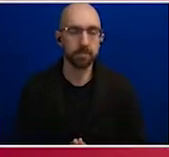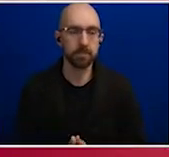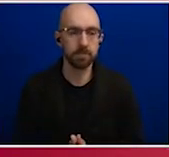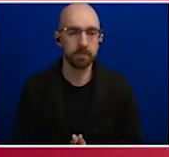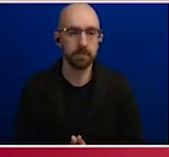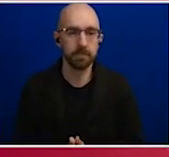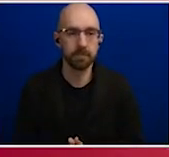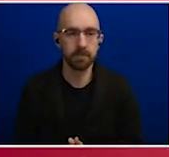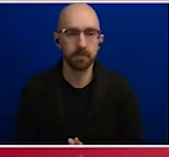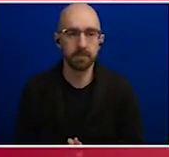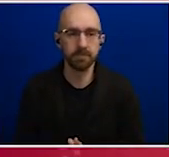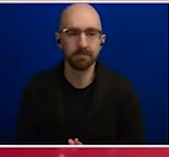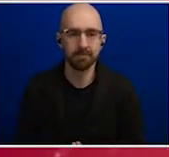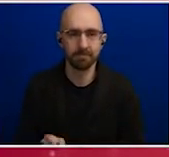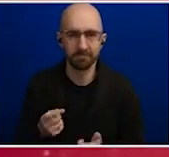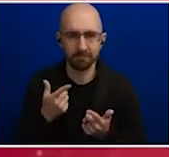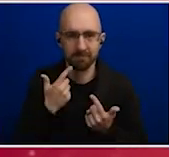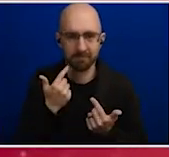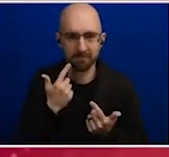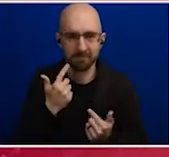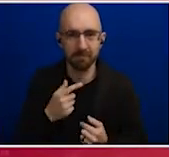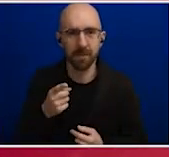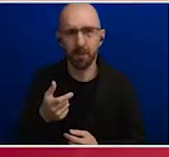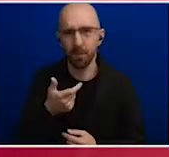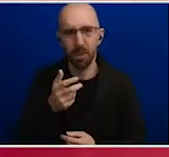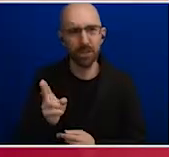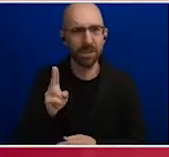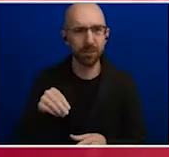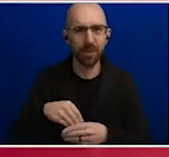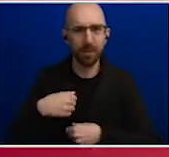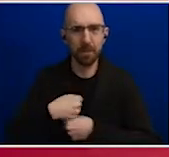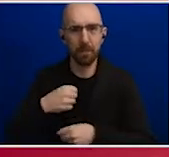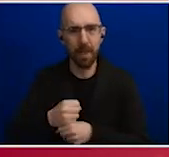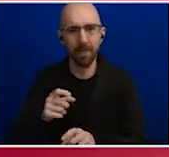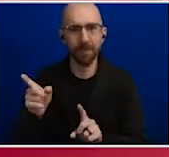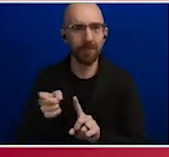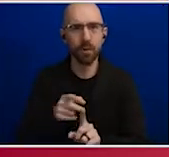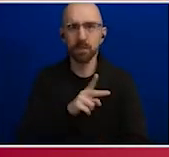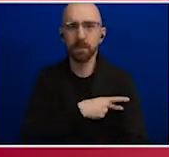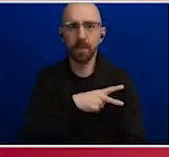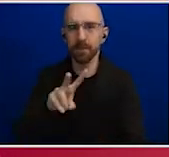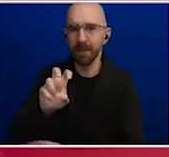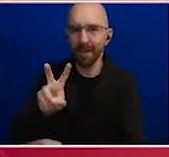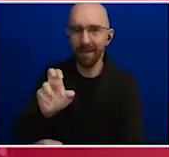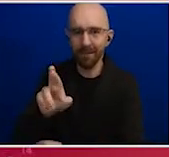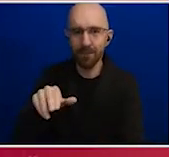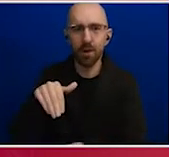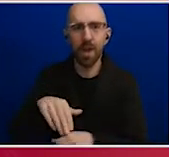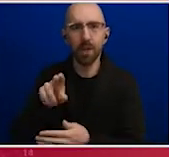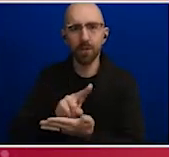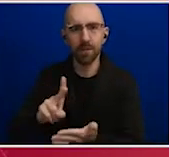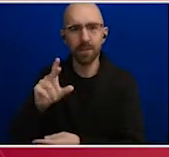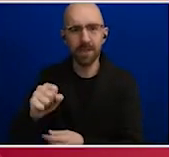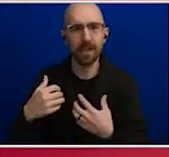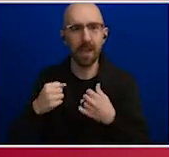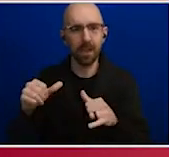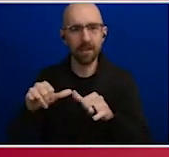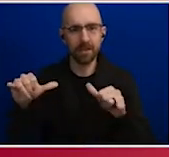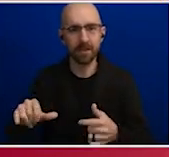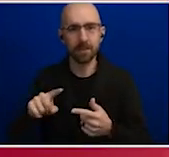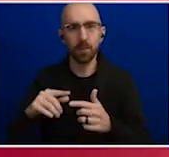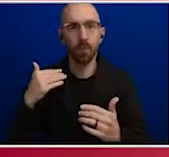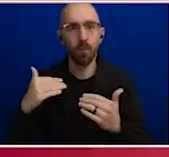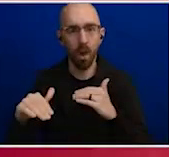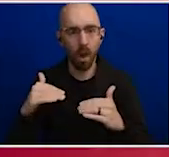Feels good. You're watching History in the Making, the first patient ever at the University of Kansas Health System to walk while